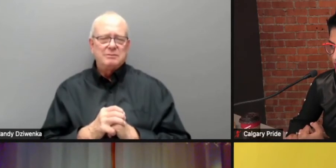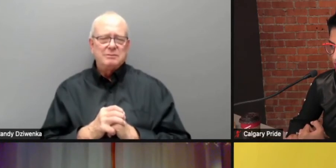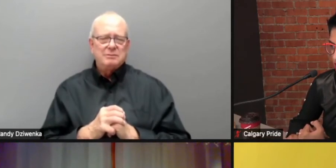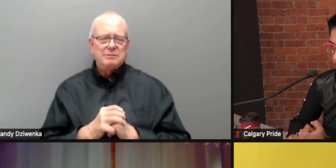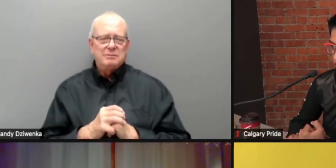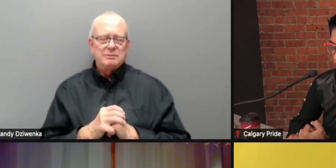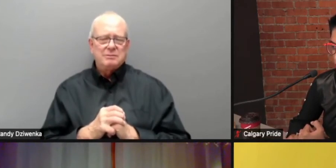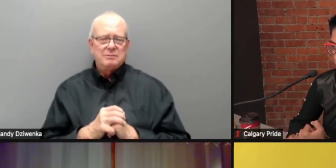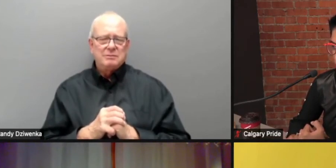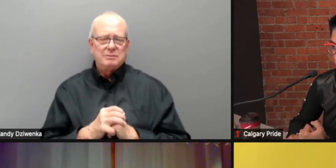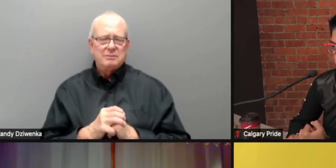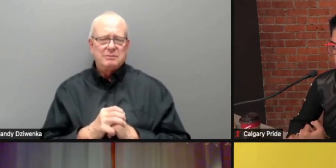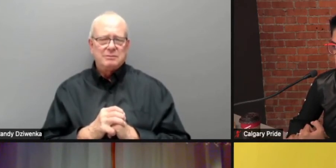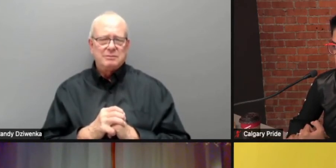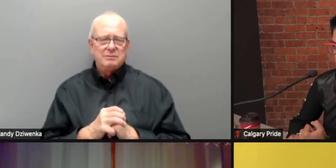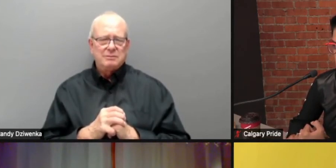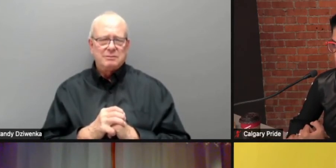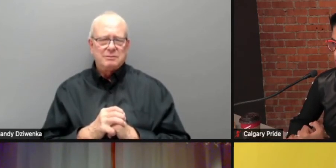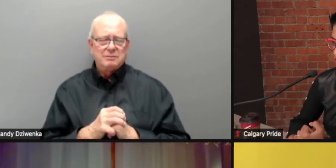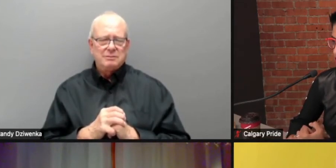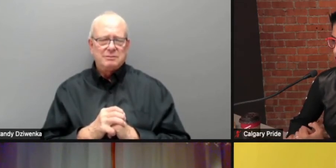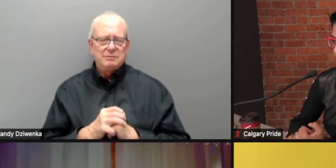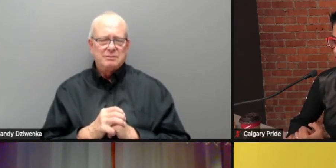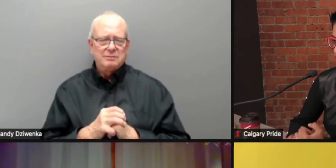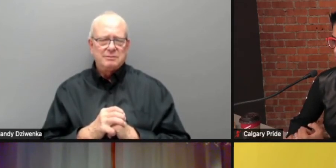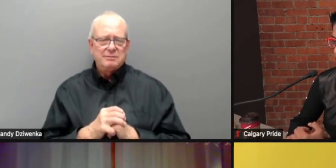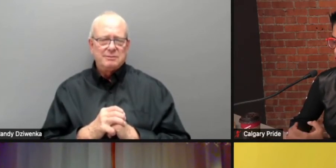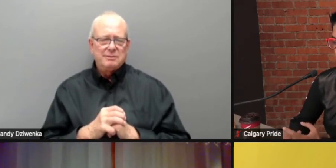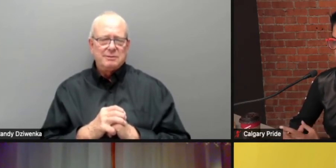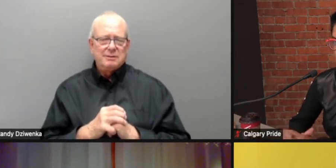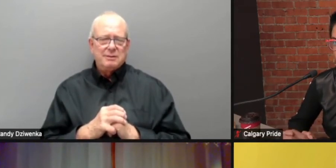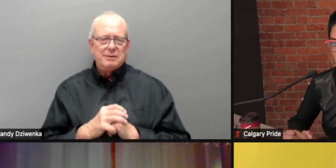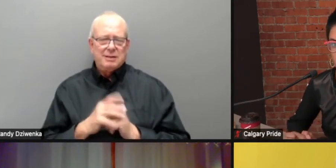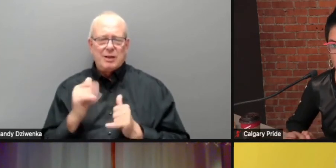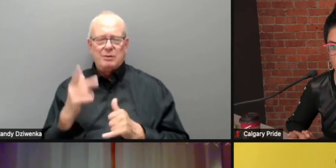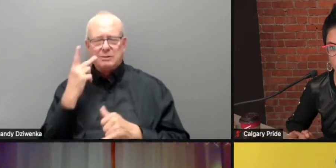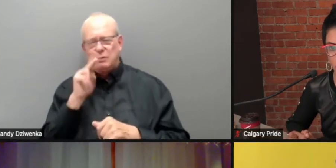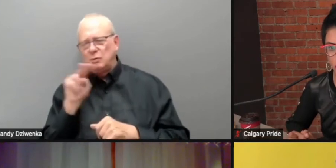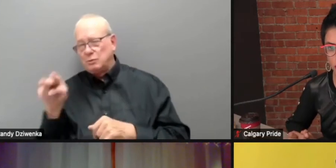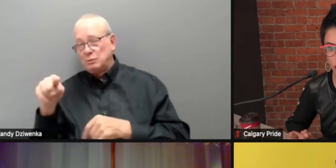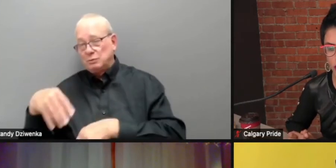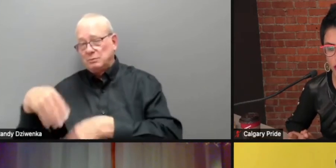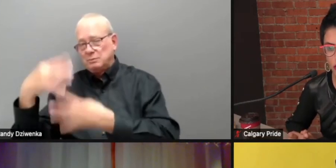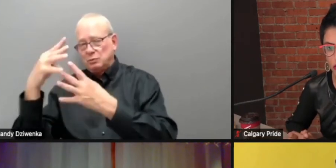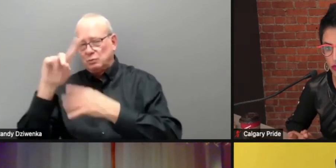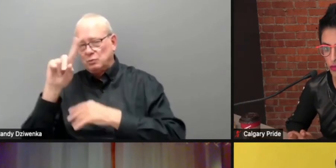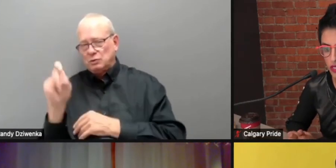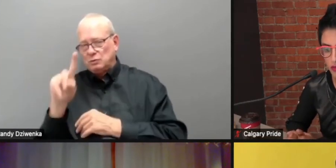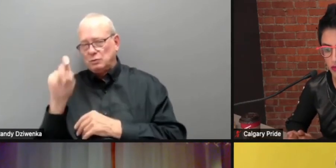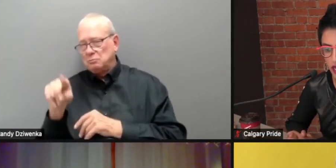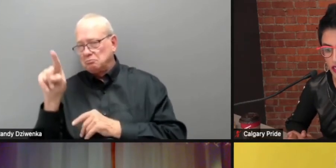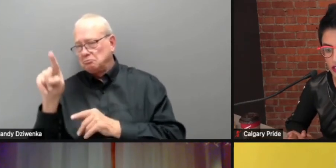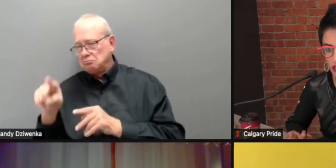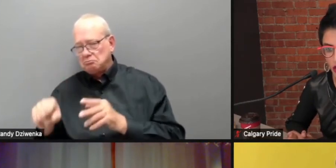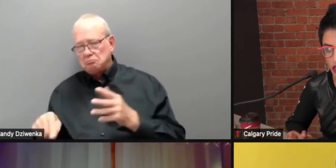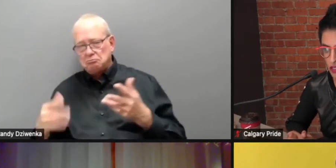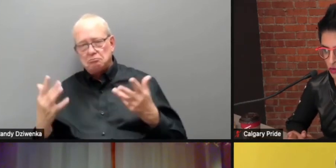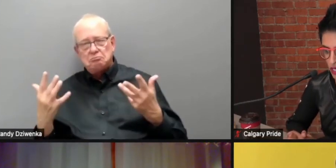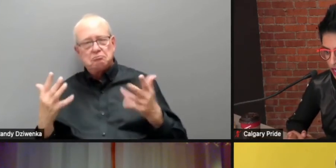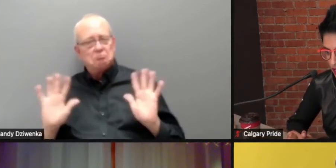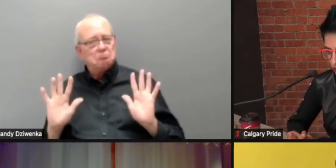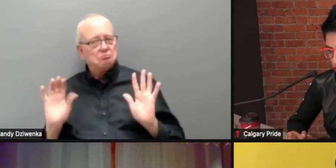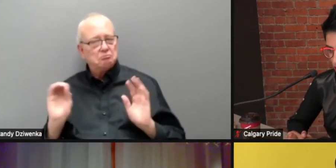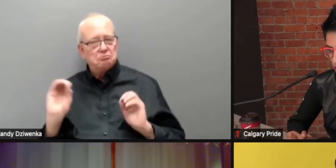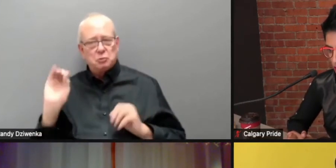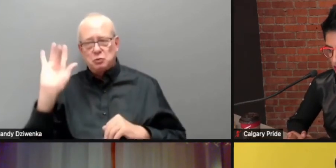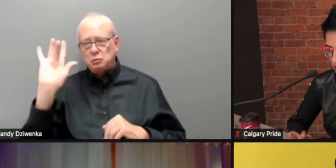I'm looking at our question list to see if I don't see any more questions. So I'll put it back to the audience.